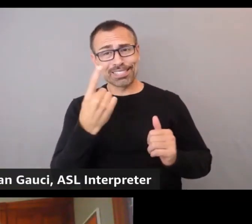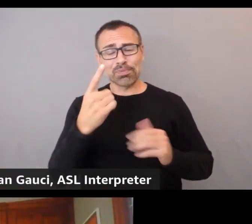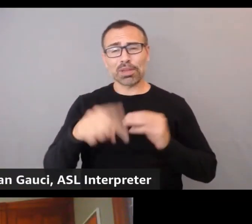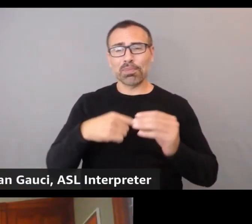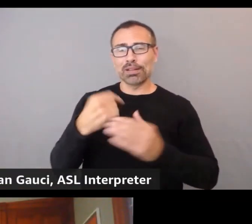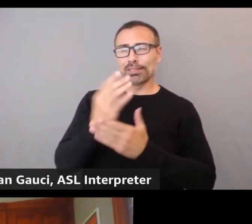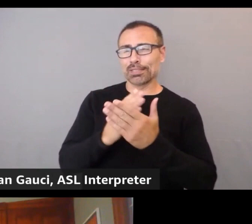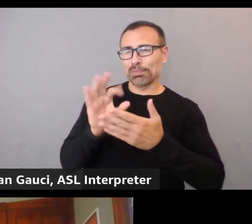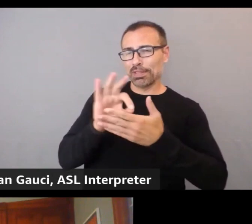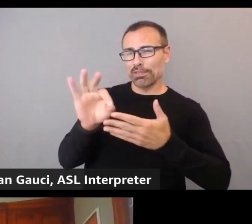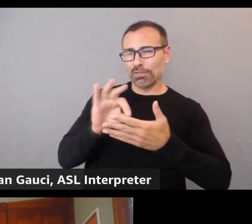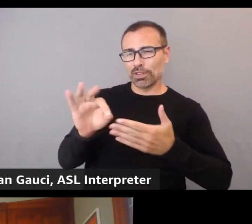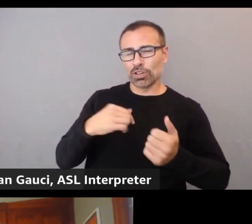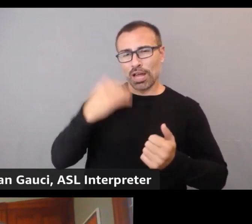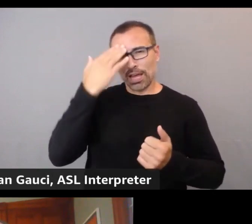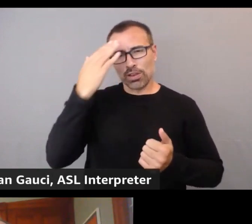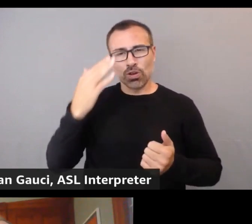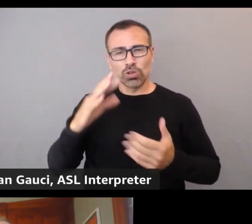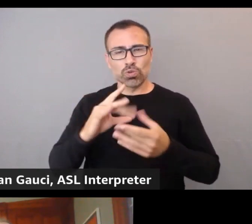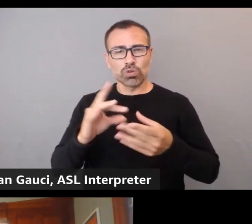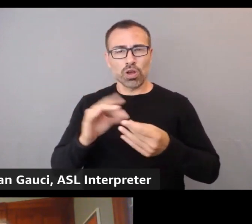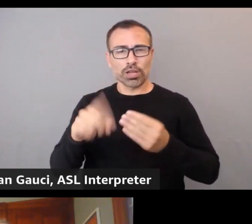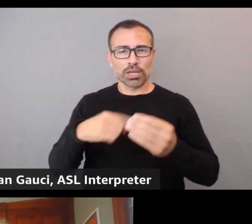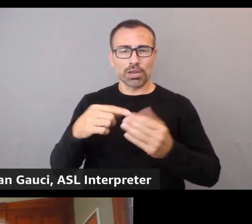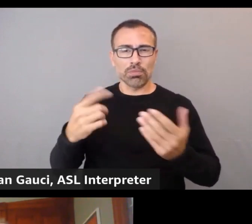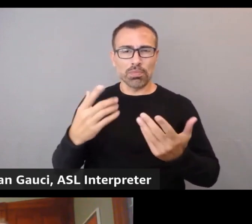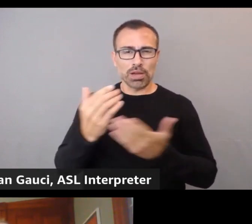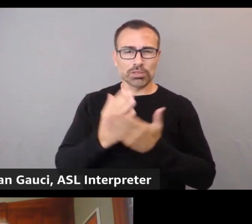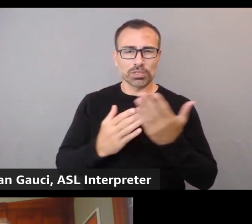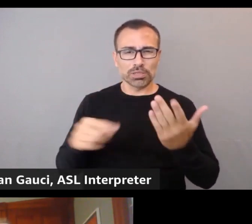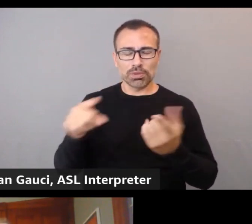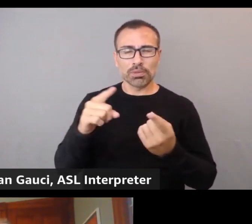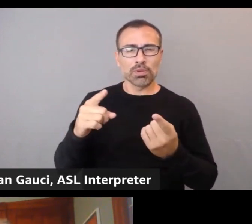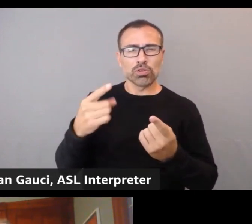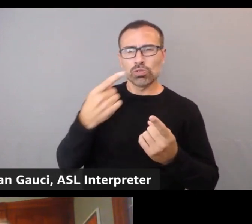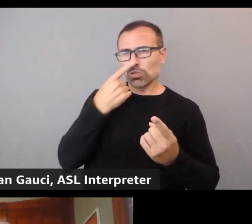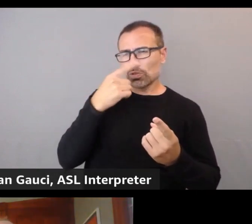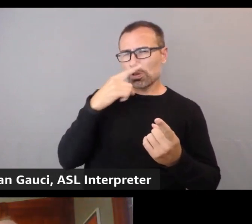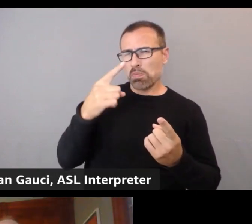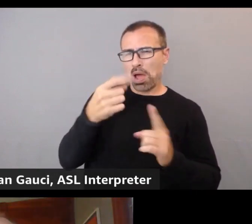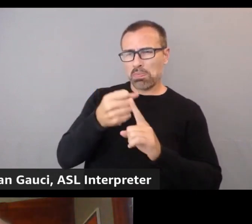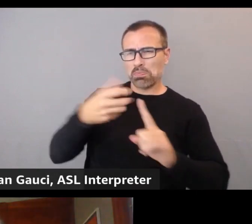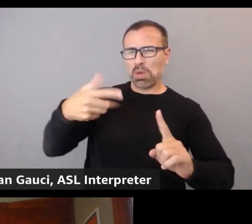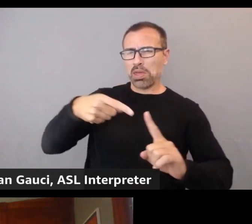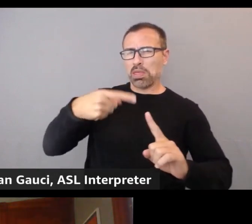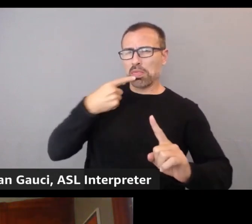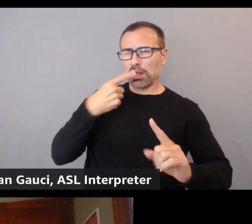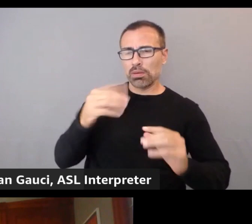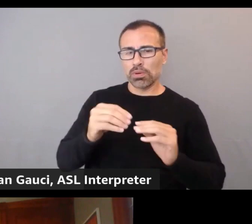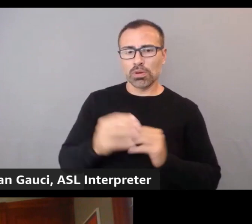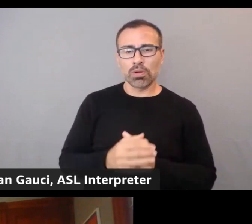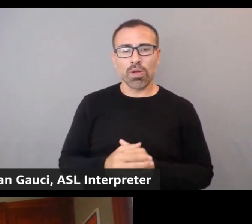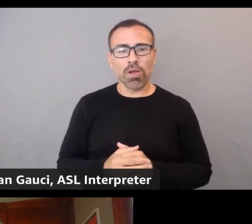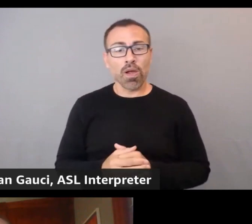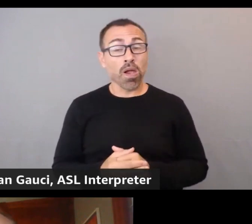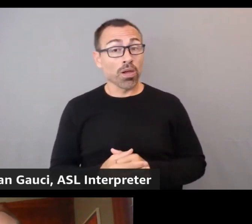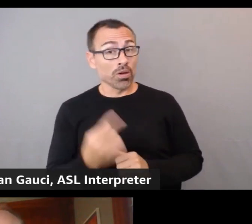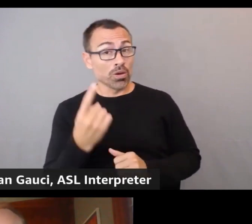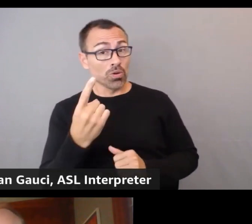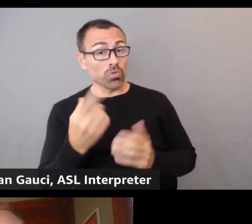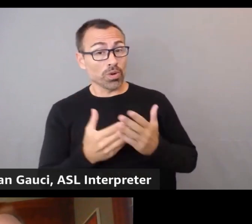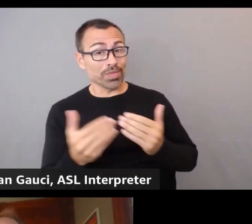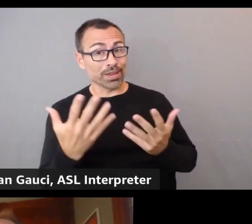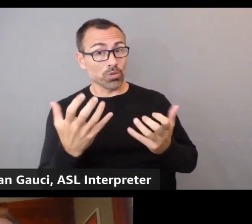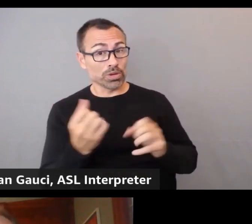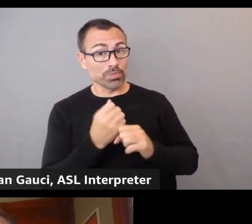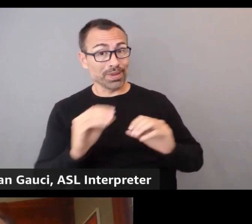I know you were talking about, really the ease of use. Can you expand on that more for the people who are listening today? Okay. One thing I want to make clear, if it isn't